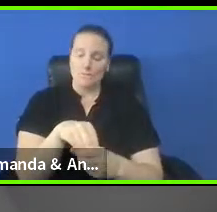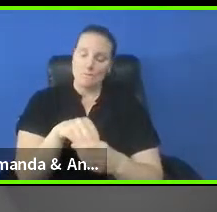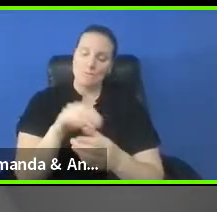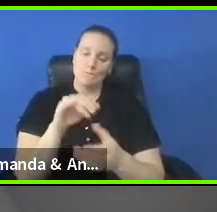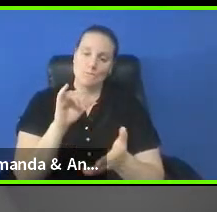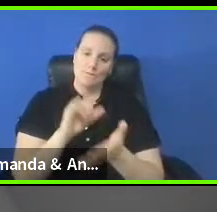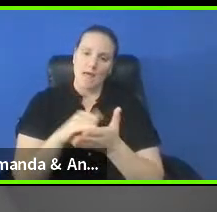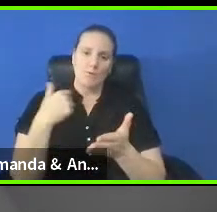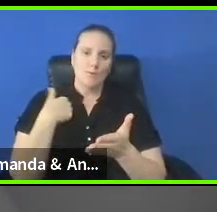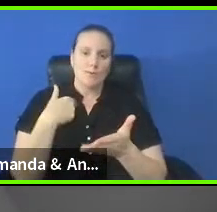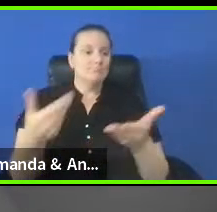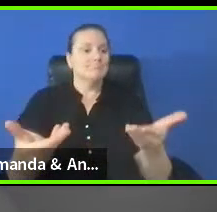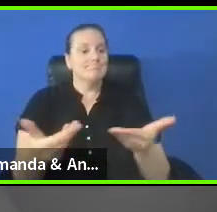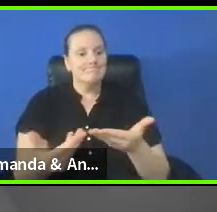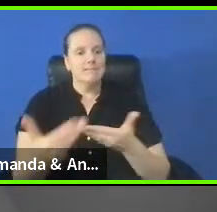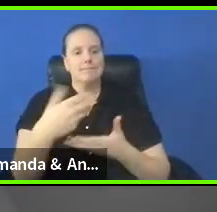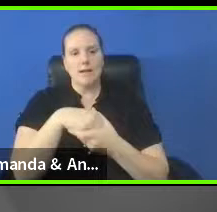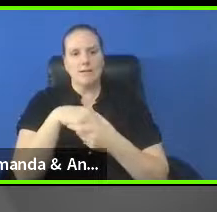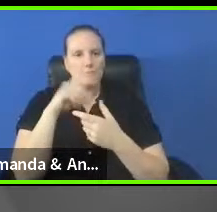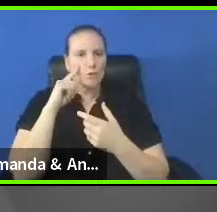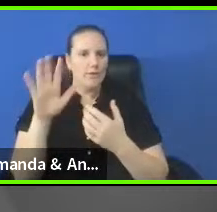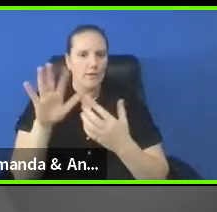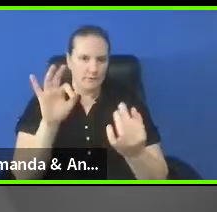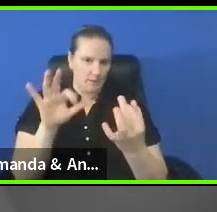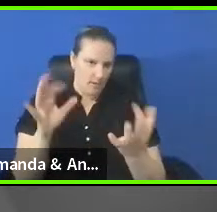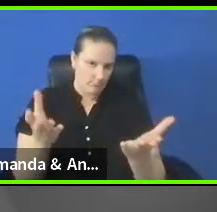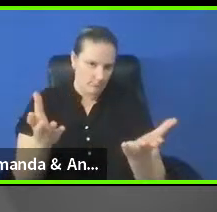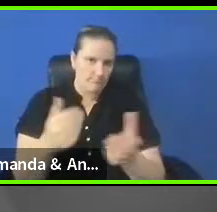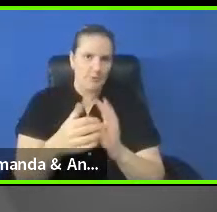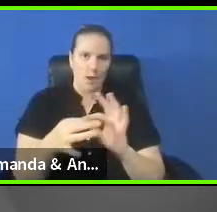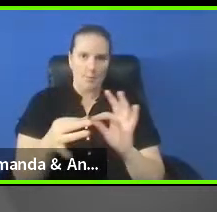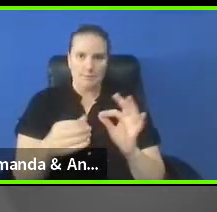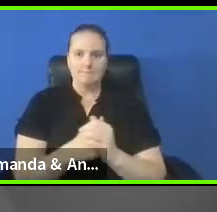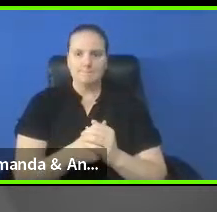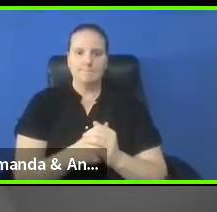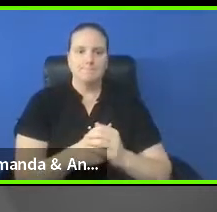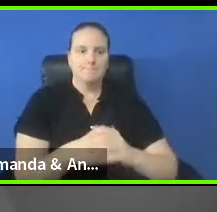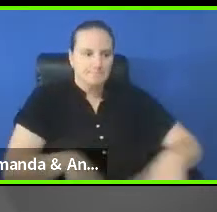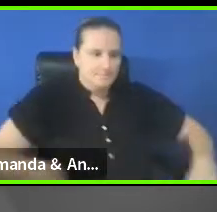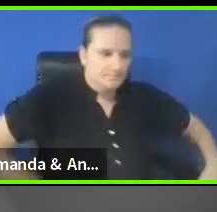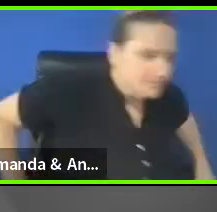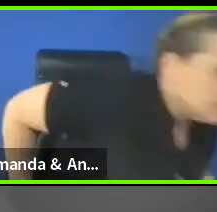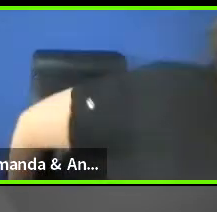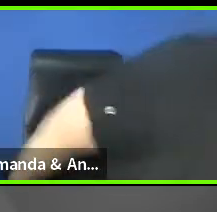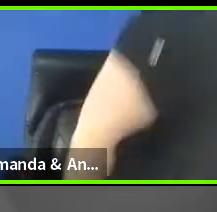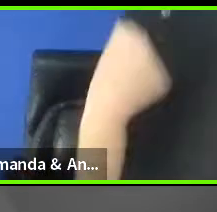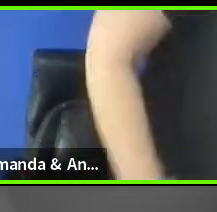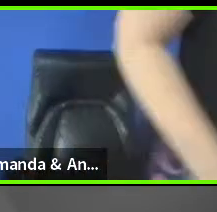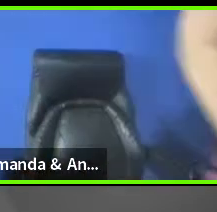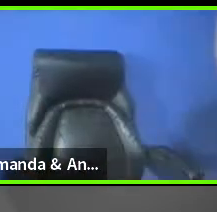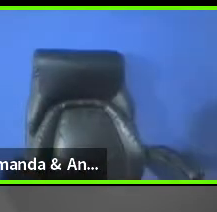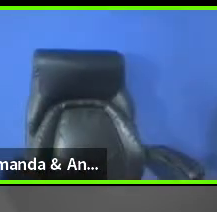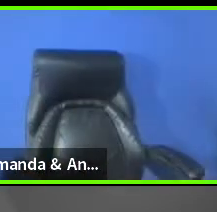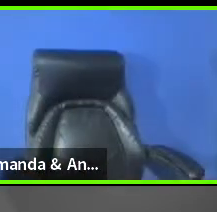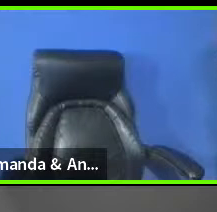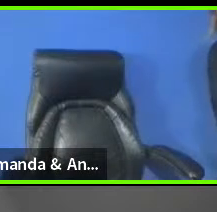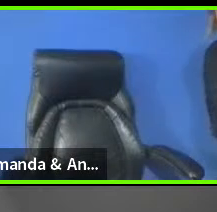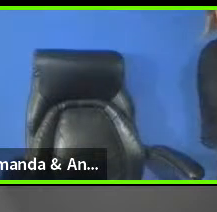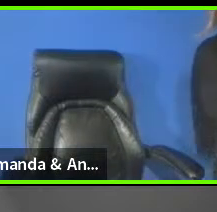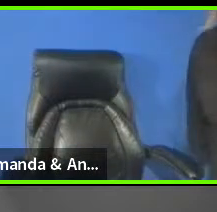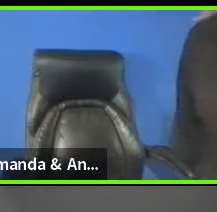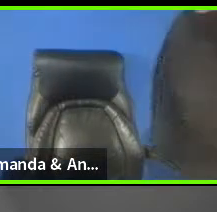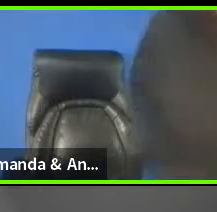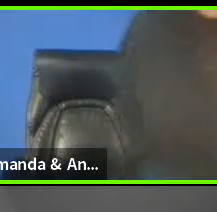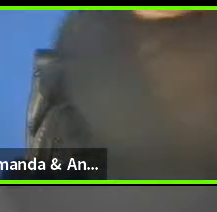were inviting them to give us their comment. Great. Tom. Thanks. Do